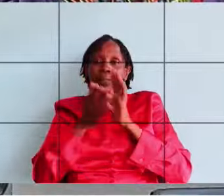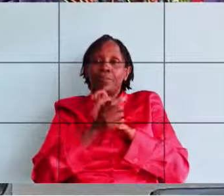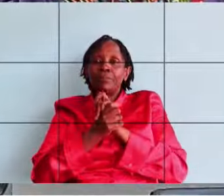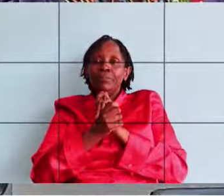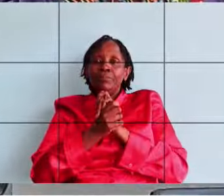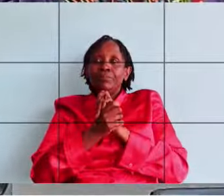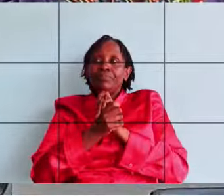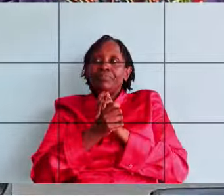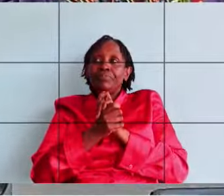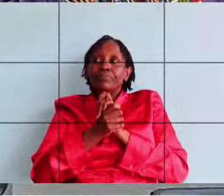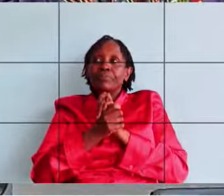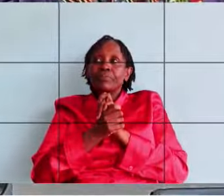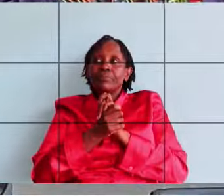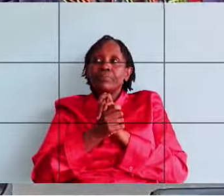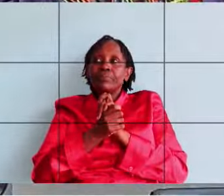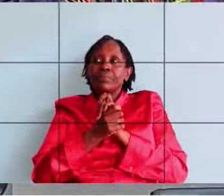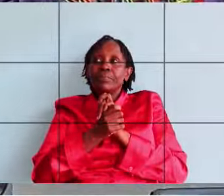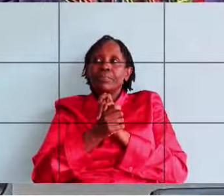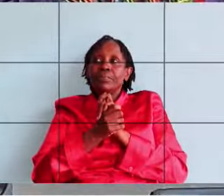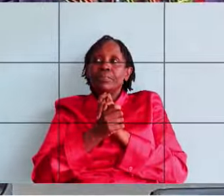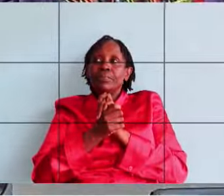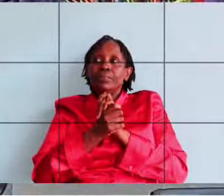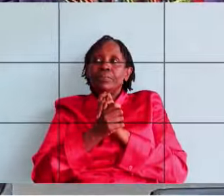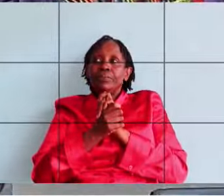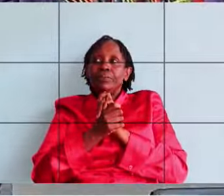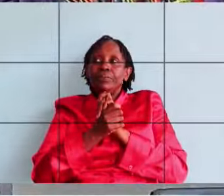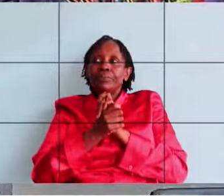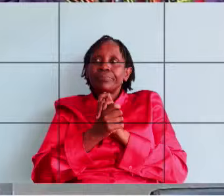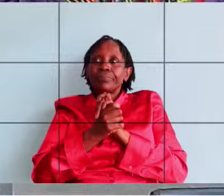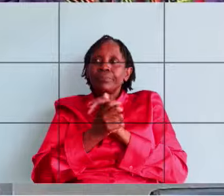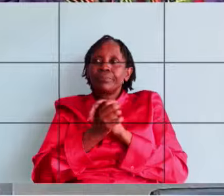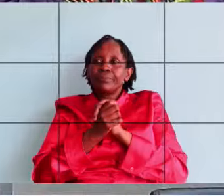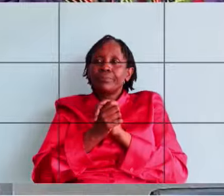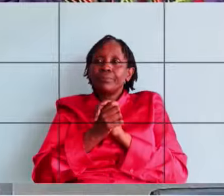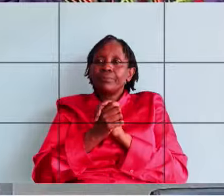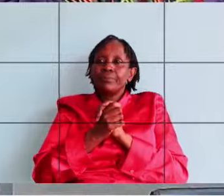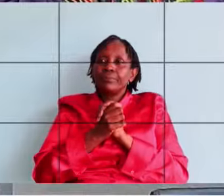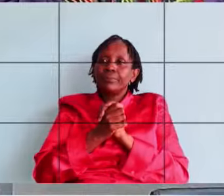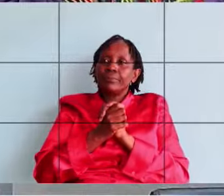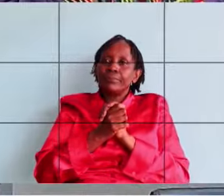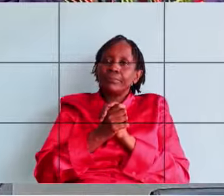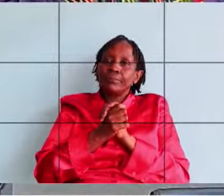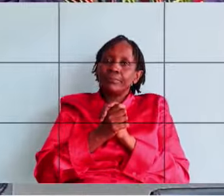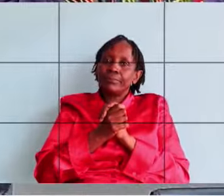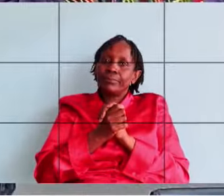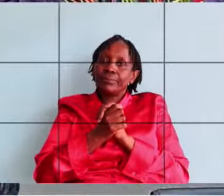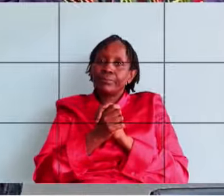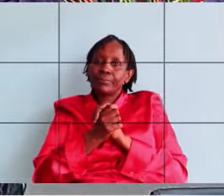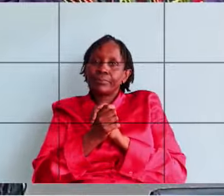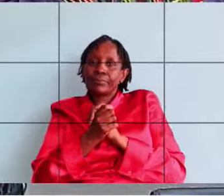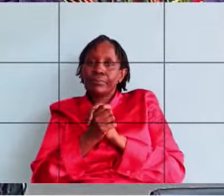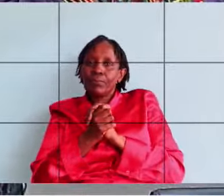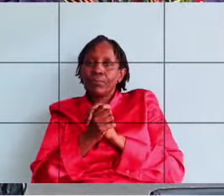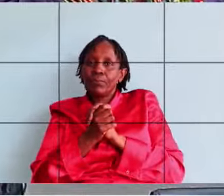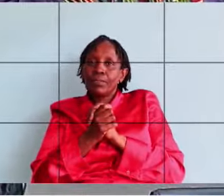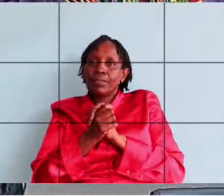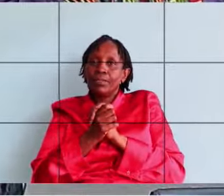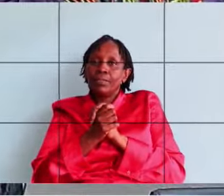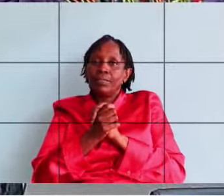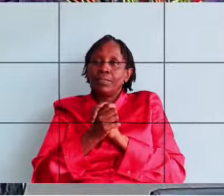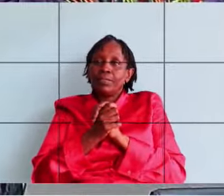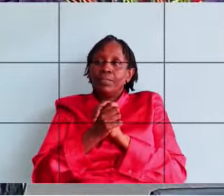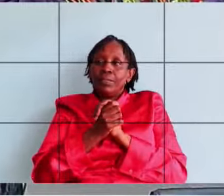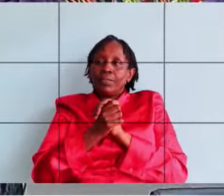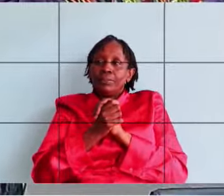Me, O Great Jehovah. Truly is the one who can guide us into this area. So let's sing